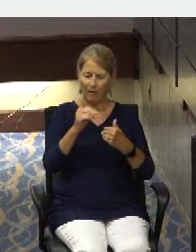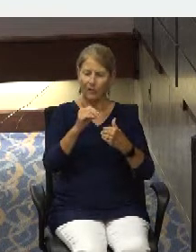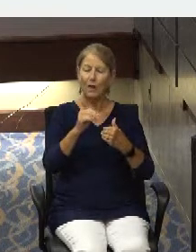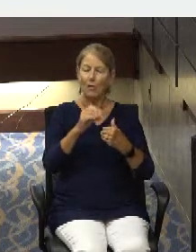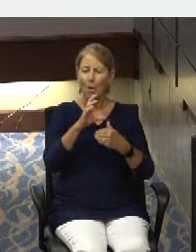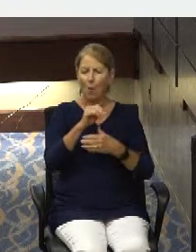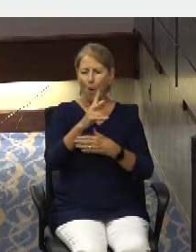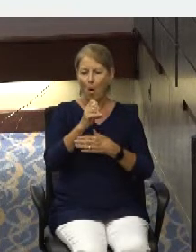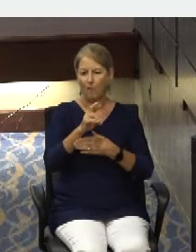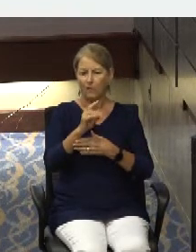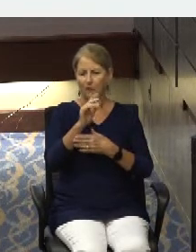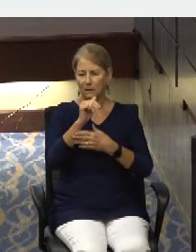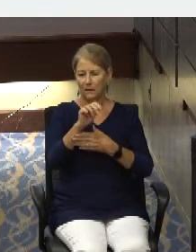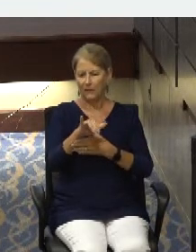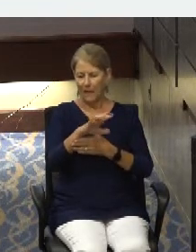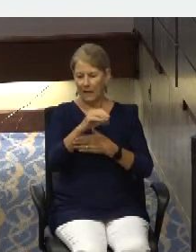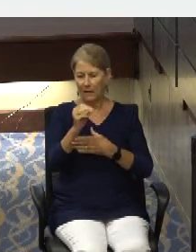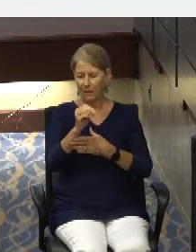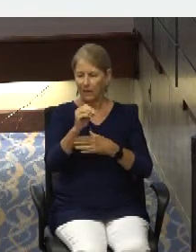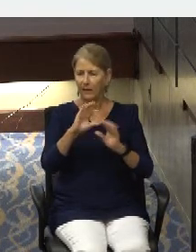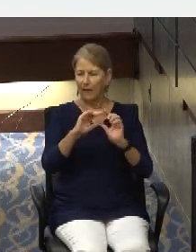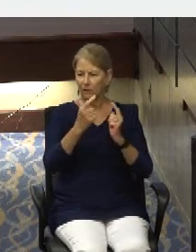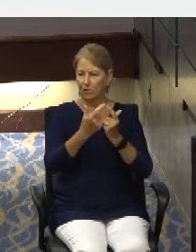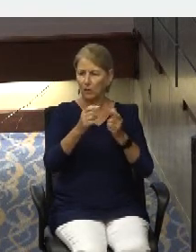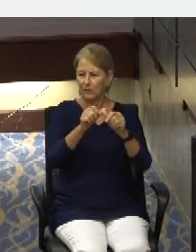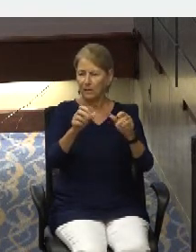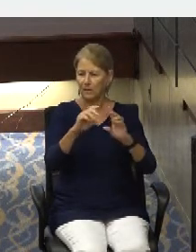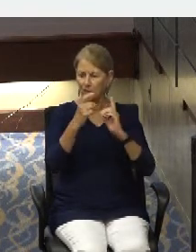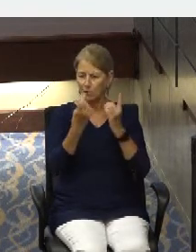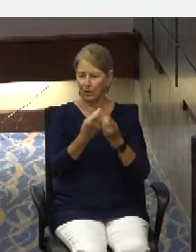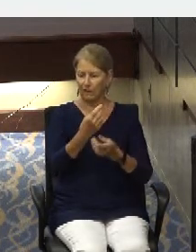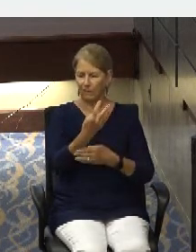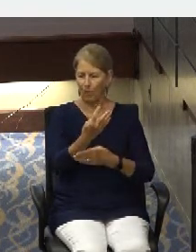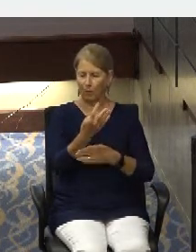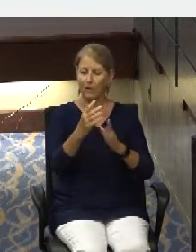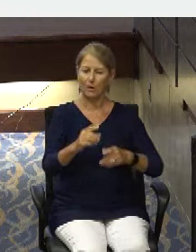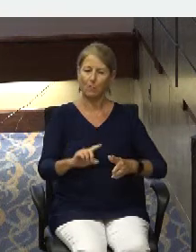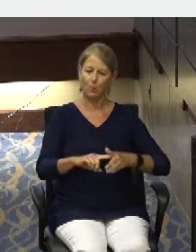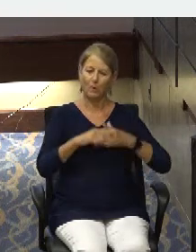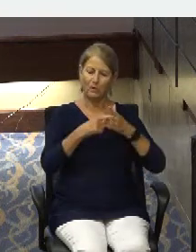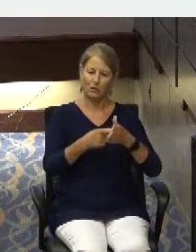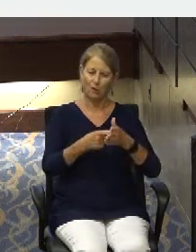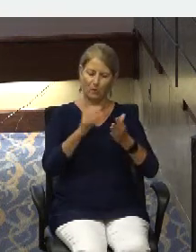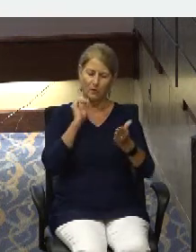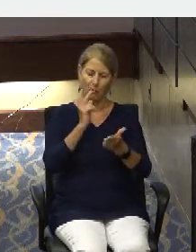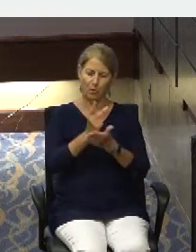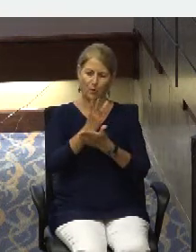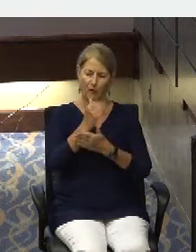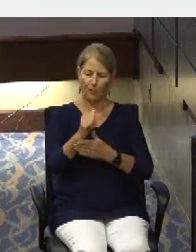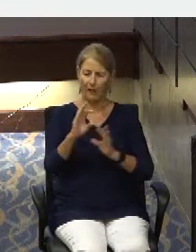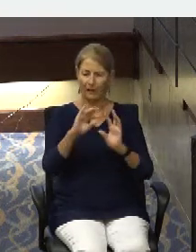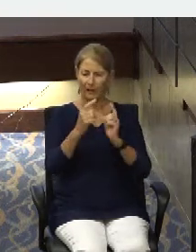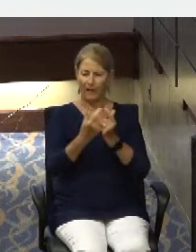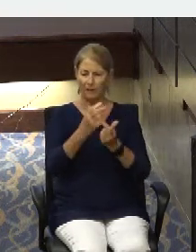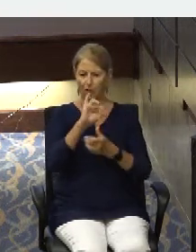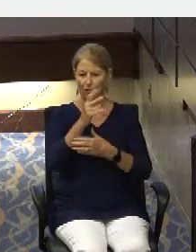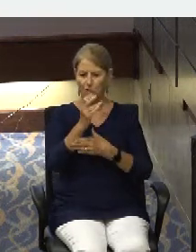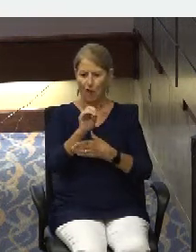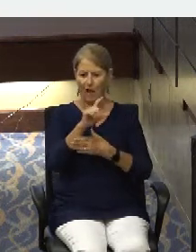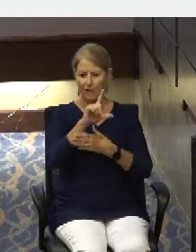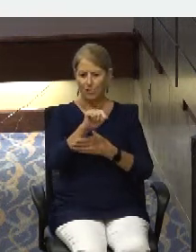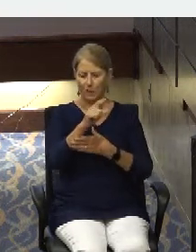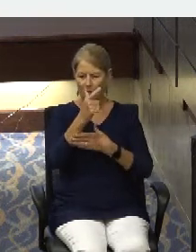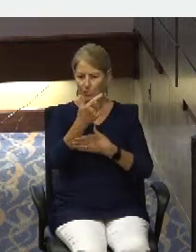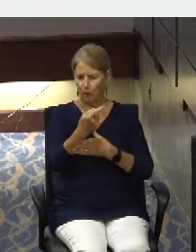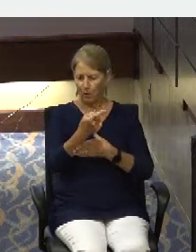overlay. This is in Council District 4. The original special permit was approved by council in July of 2021, and here is